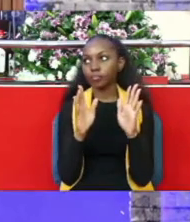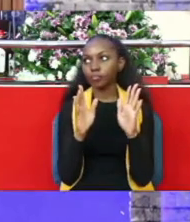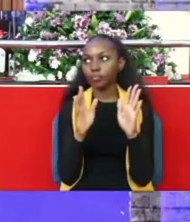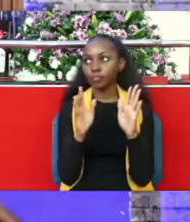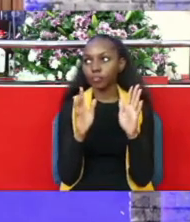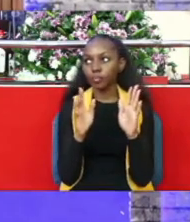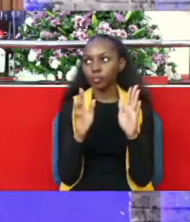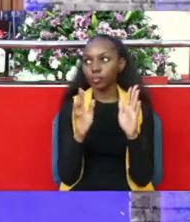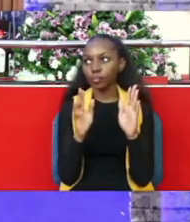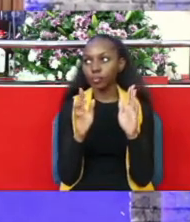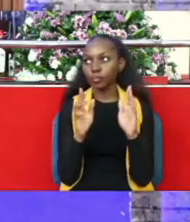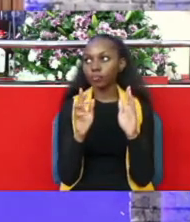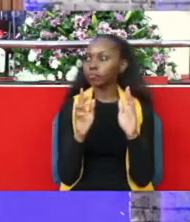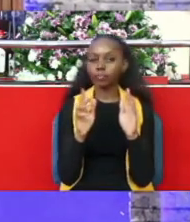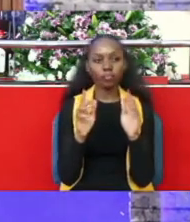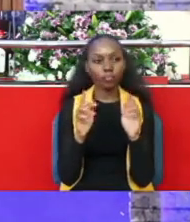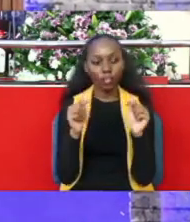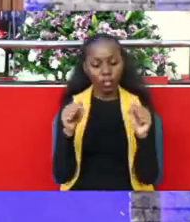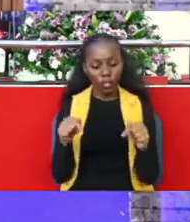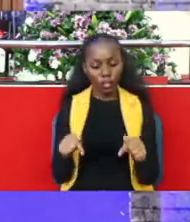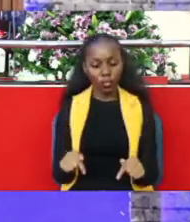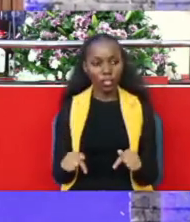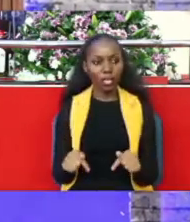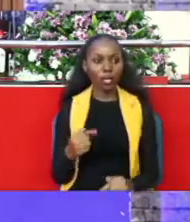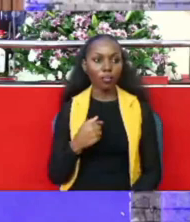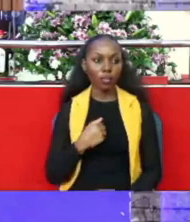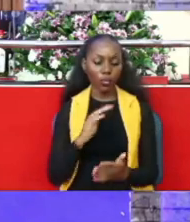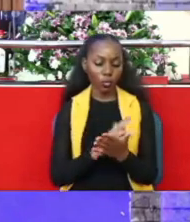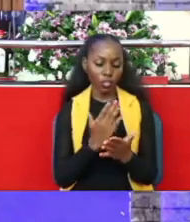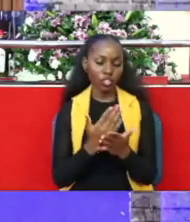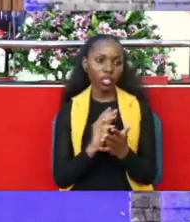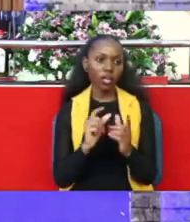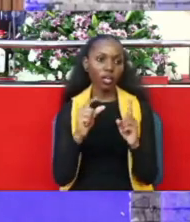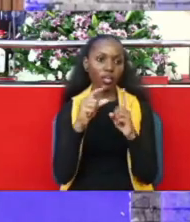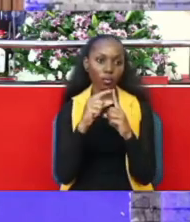so privileged to have a chance to bring the word of the Lord.